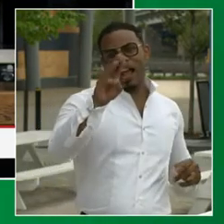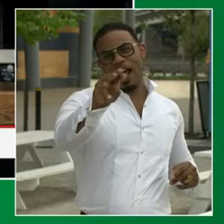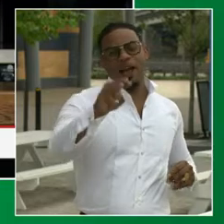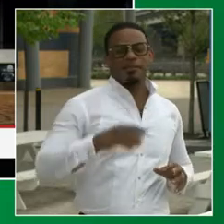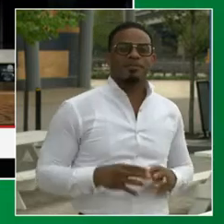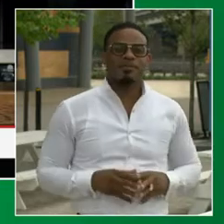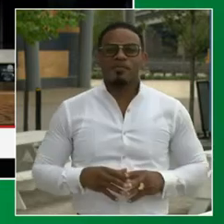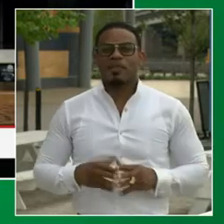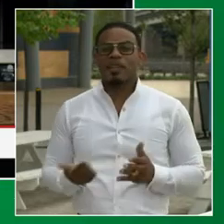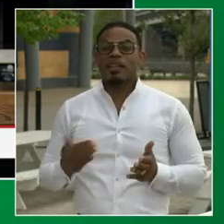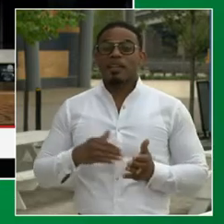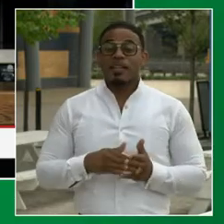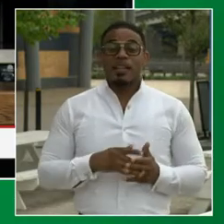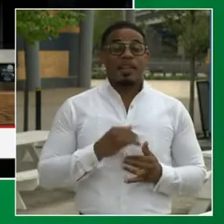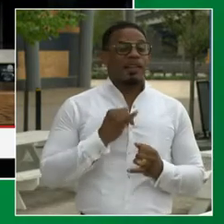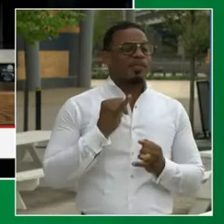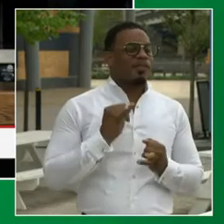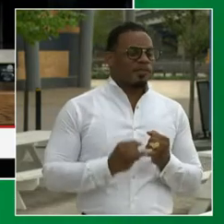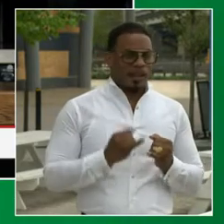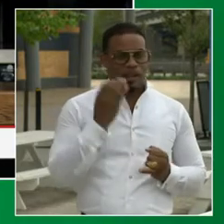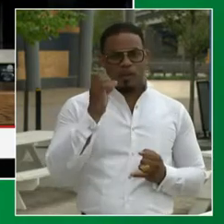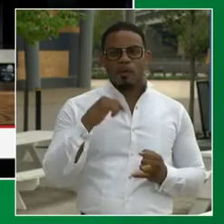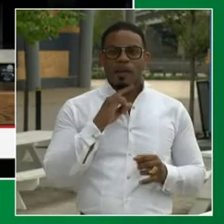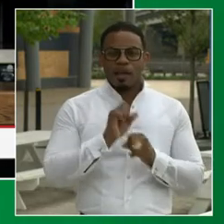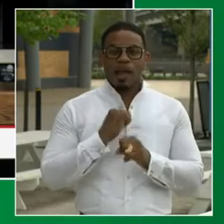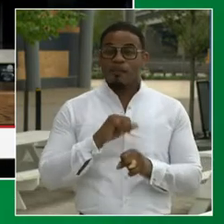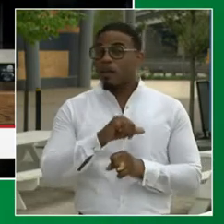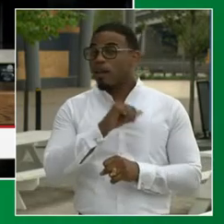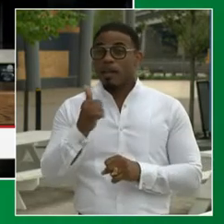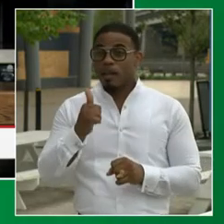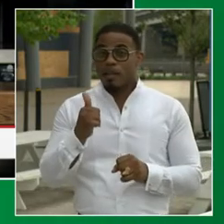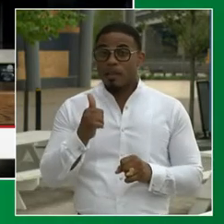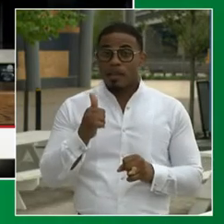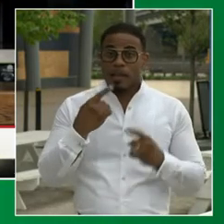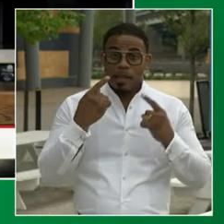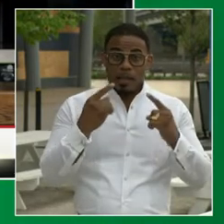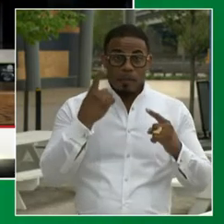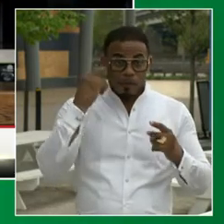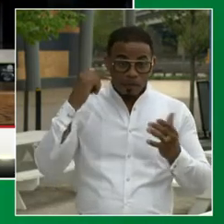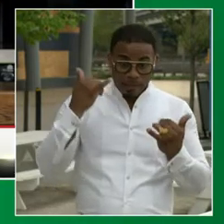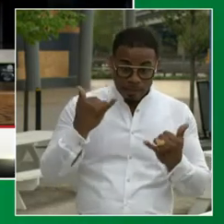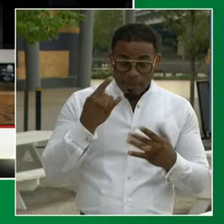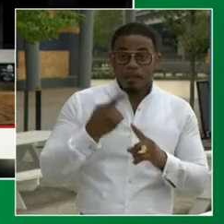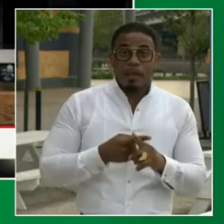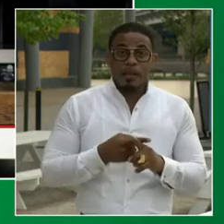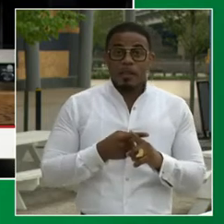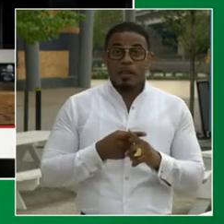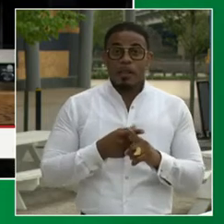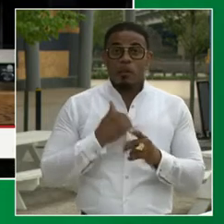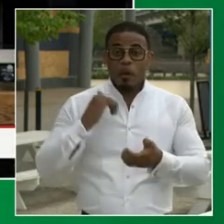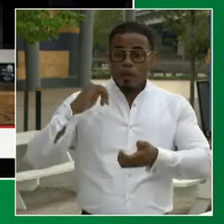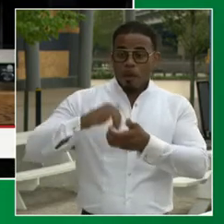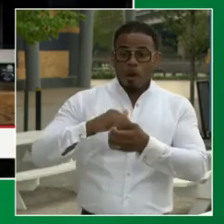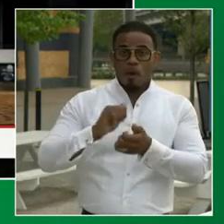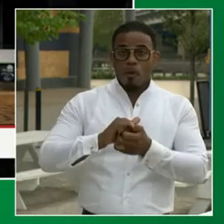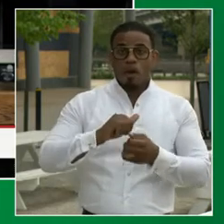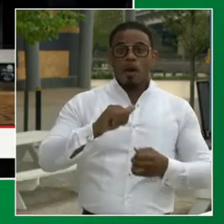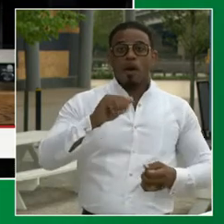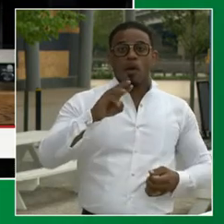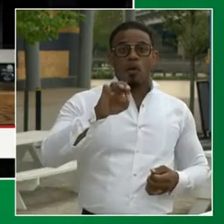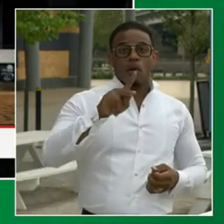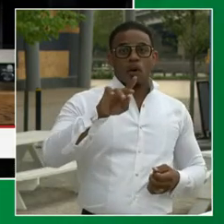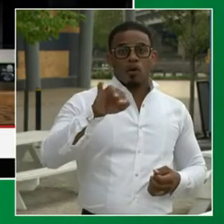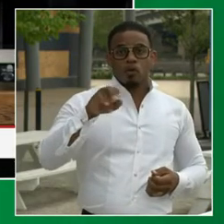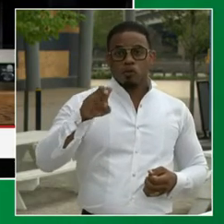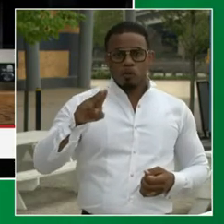welcomebackdc.com. And then finally, we actually have another announcement for this month. We're partnering with WorkShoe, who was